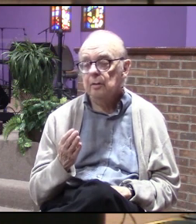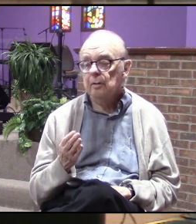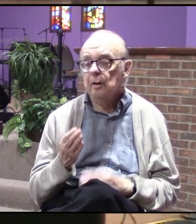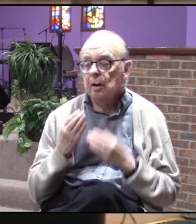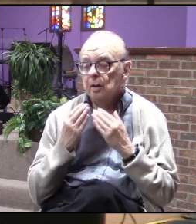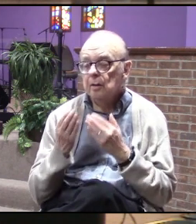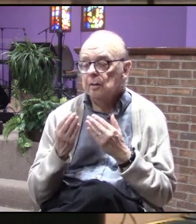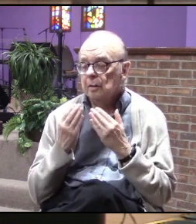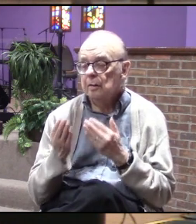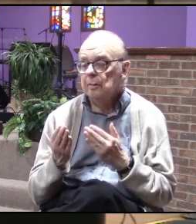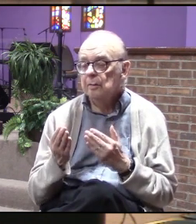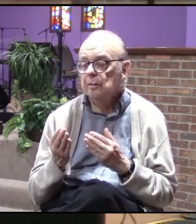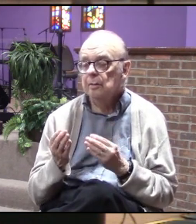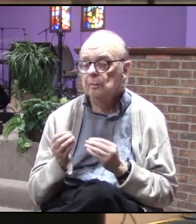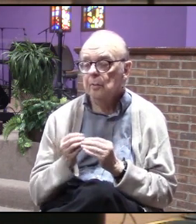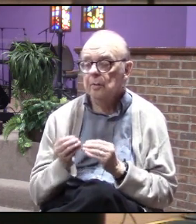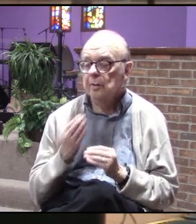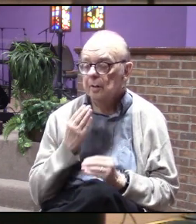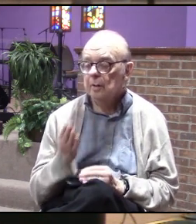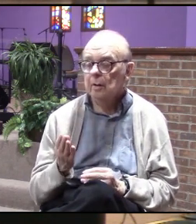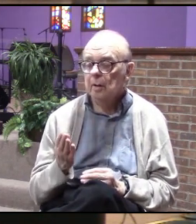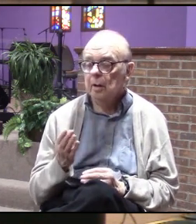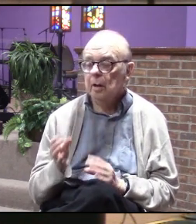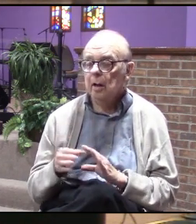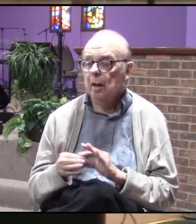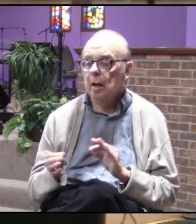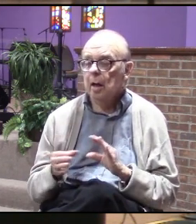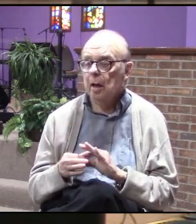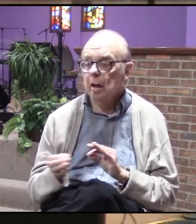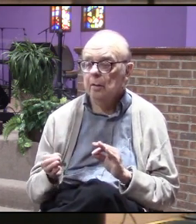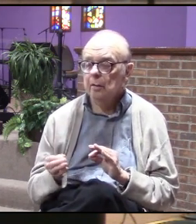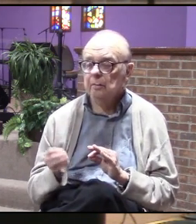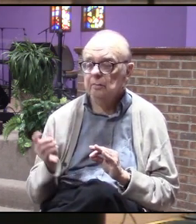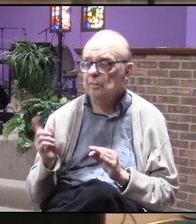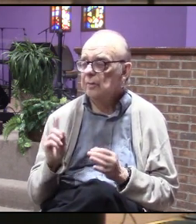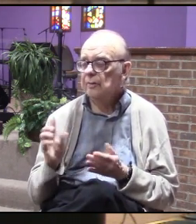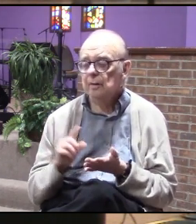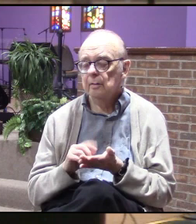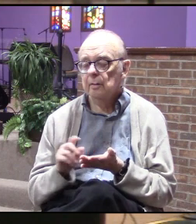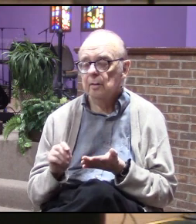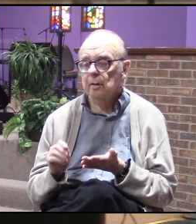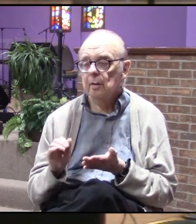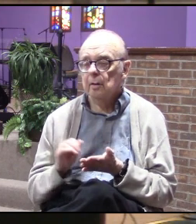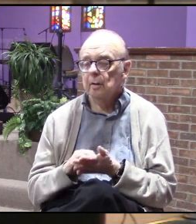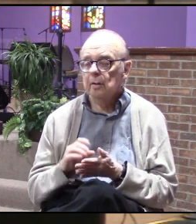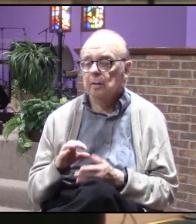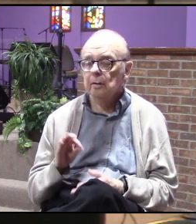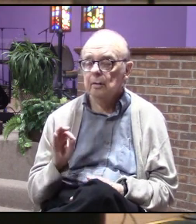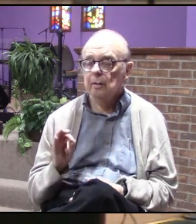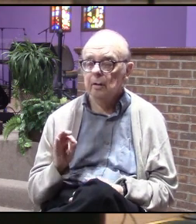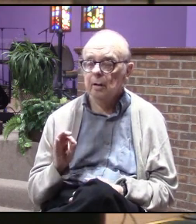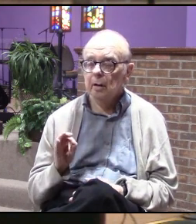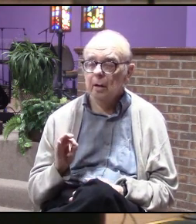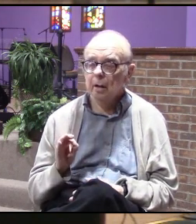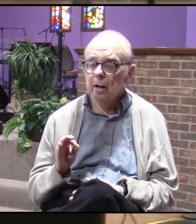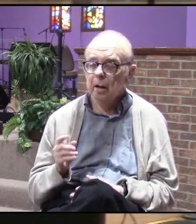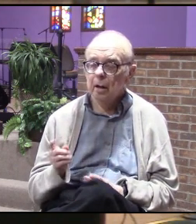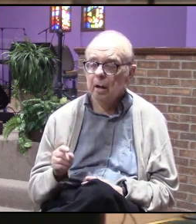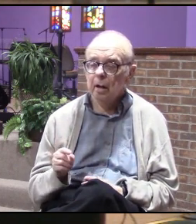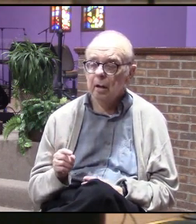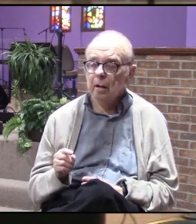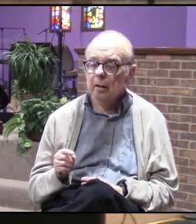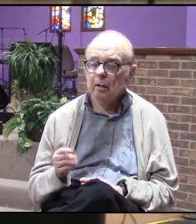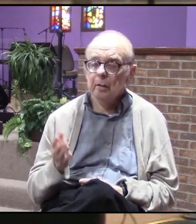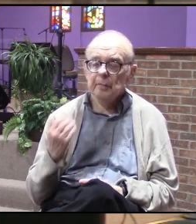Okay? There was a story that was in the newspaper that I found. It happened back